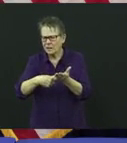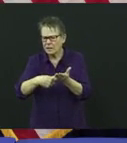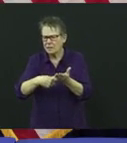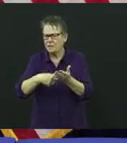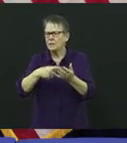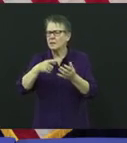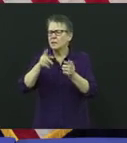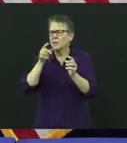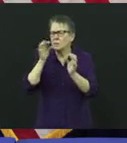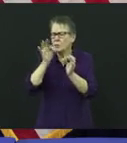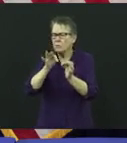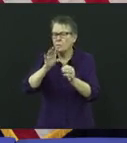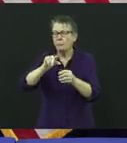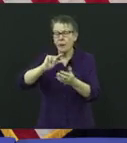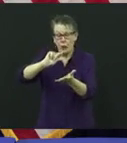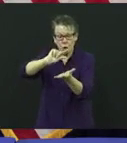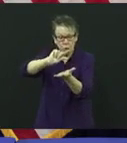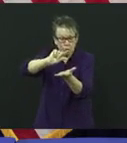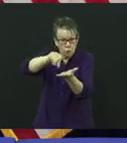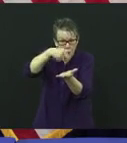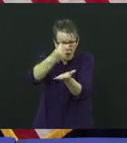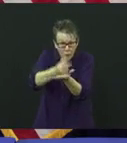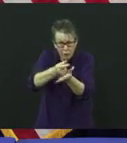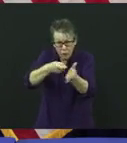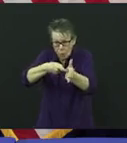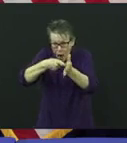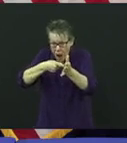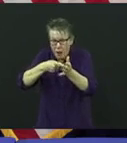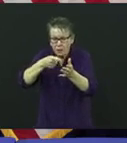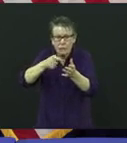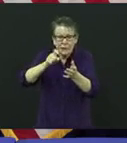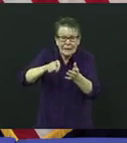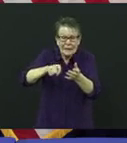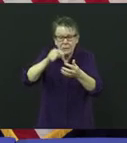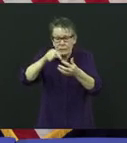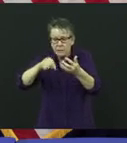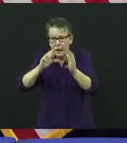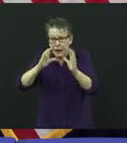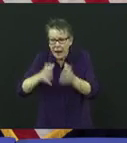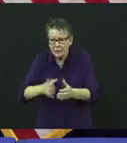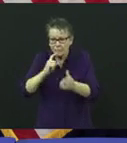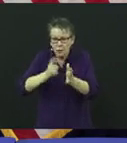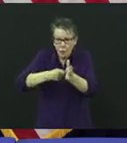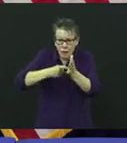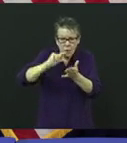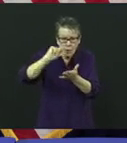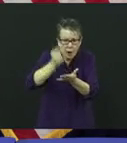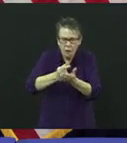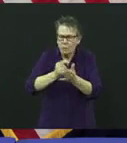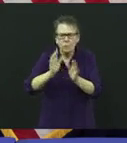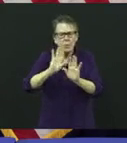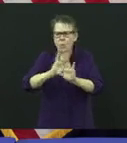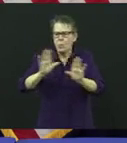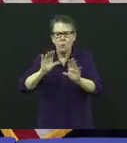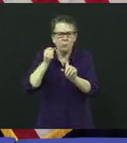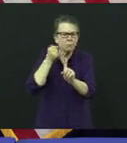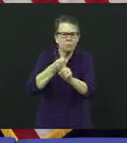if I'm not mistaken. So that is where I will hang my hat. Here we go, sorry.